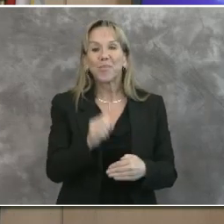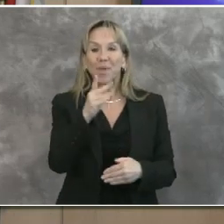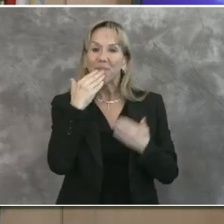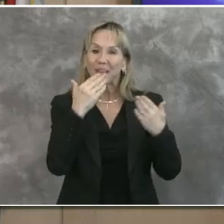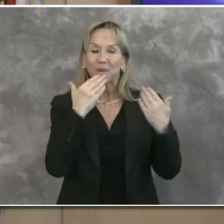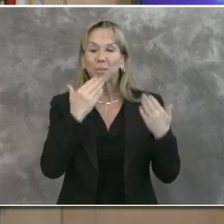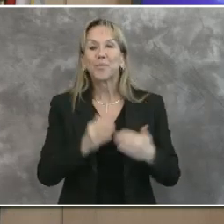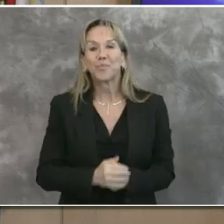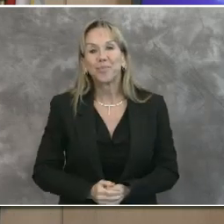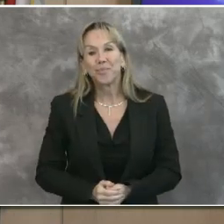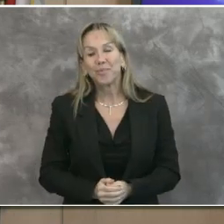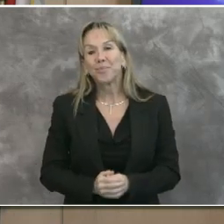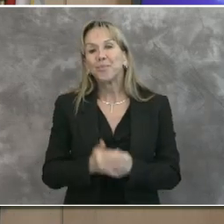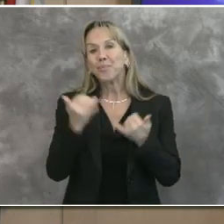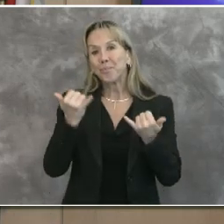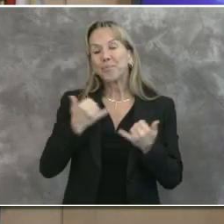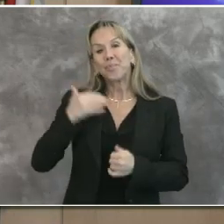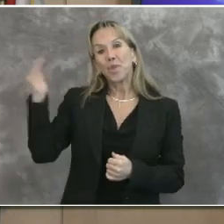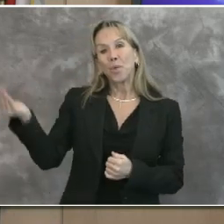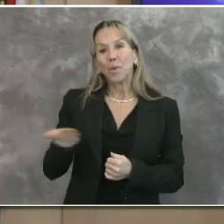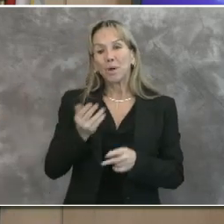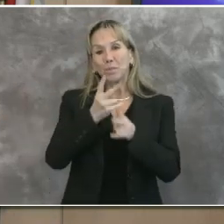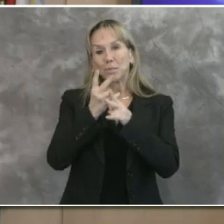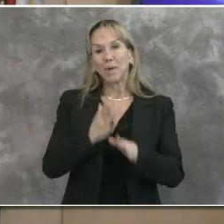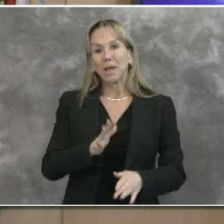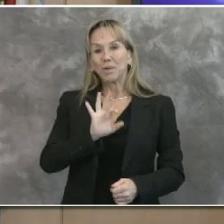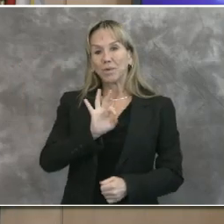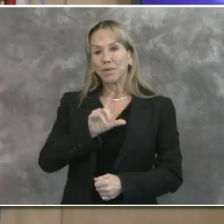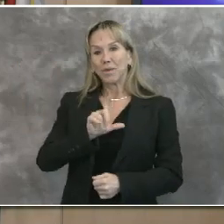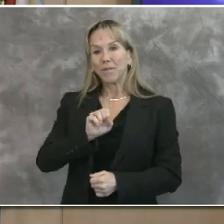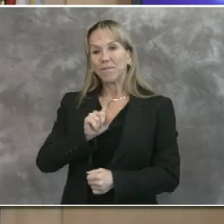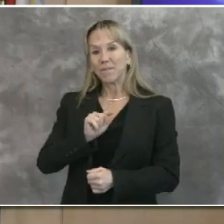you, and now if you'd please welcome Supervisor Fletcher.